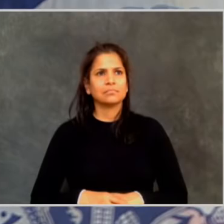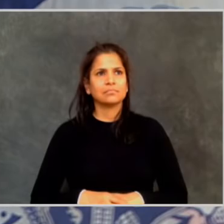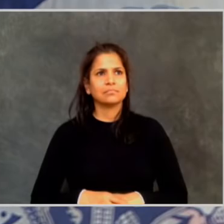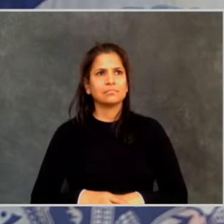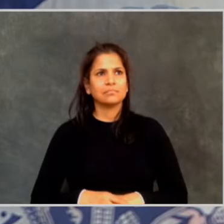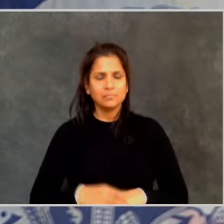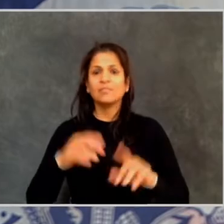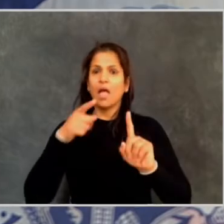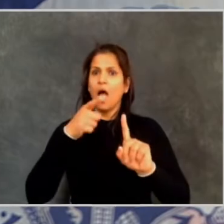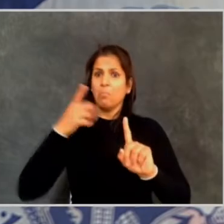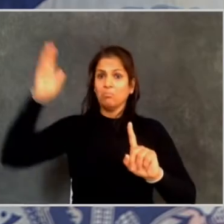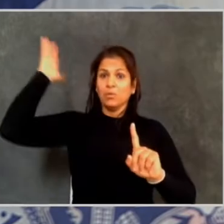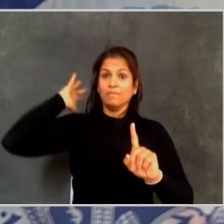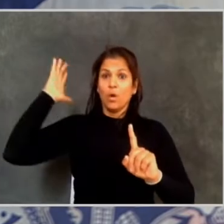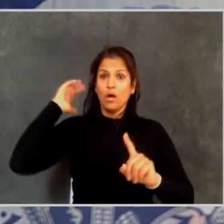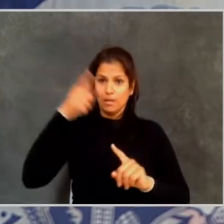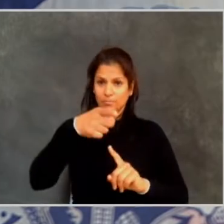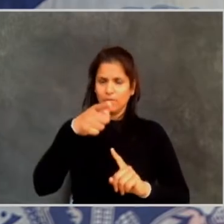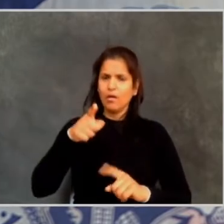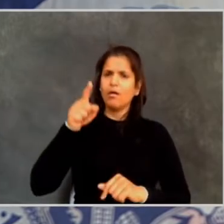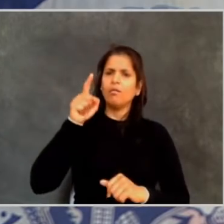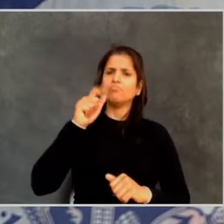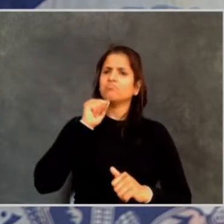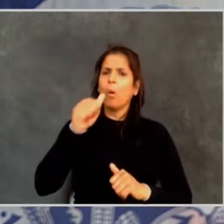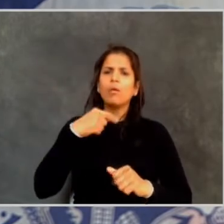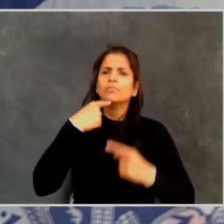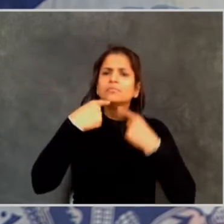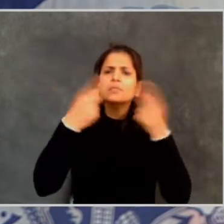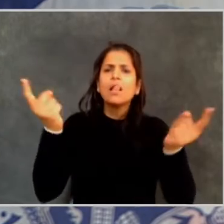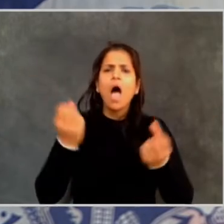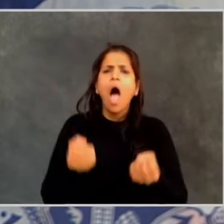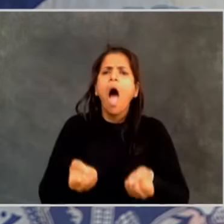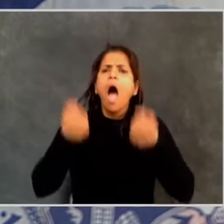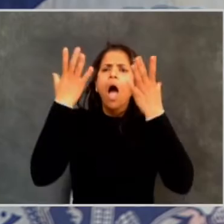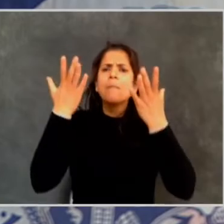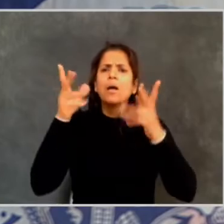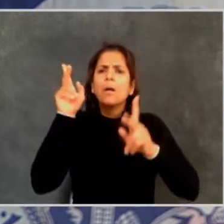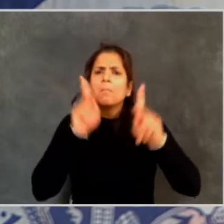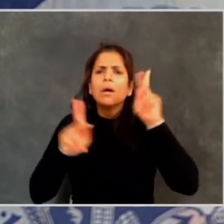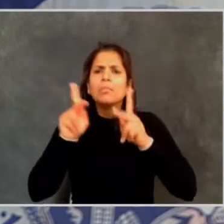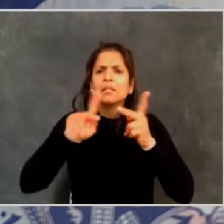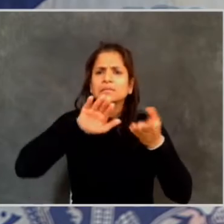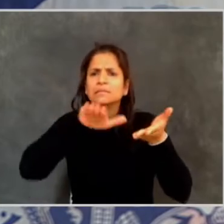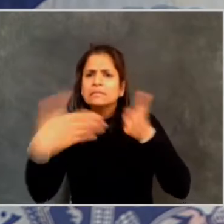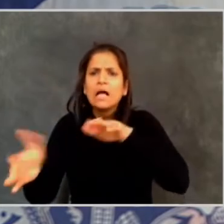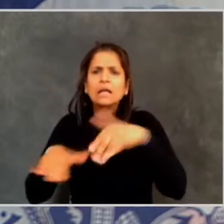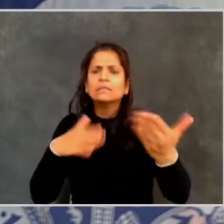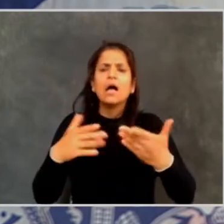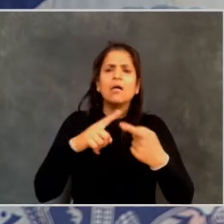So why weren't you able to do that beforehand?